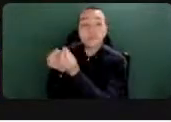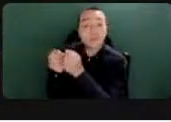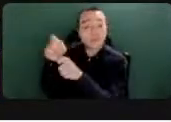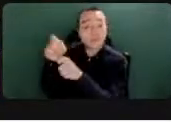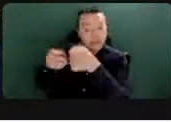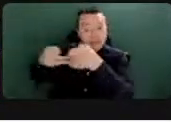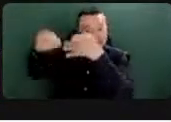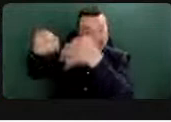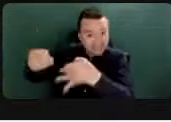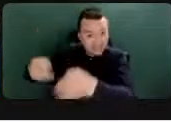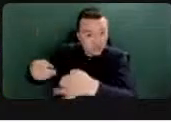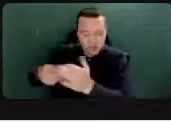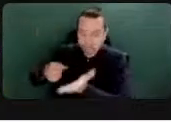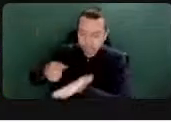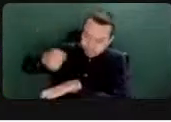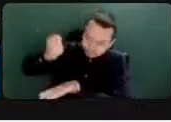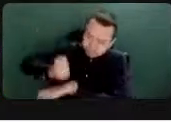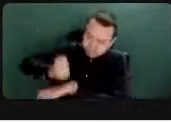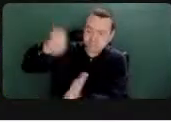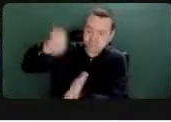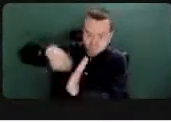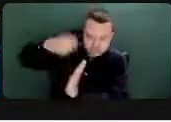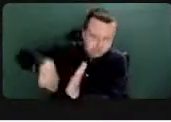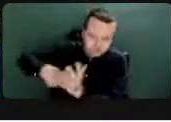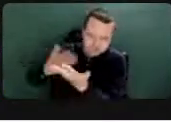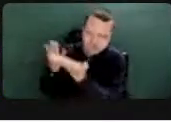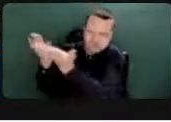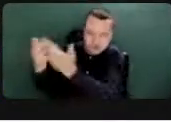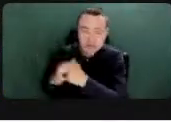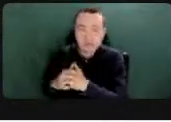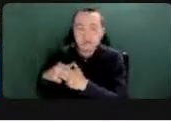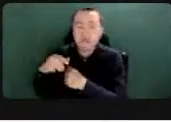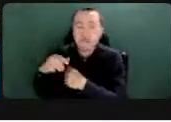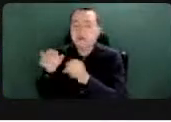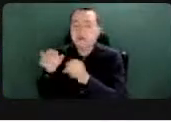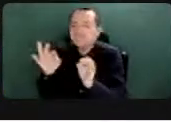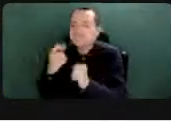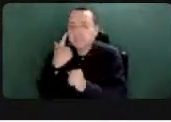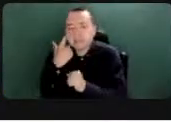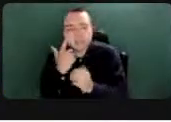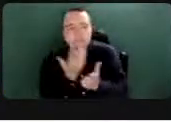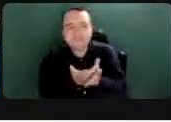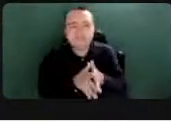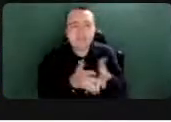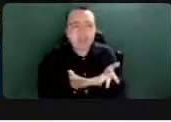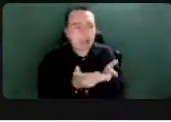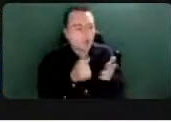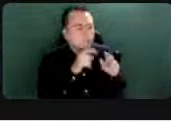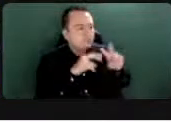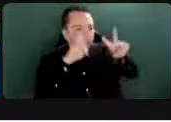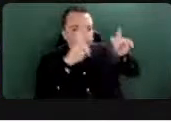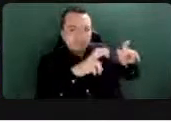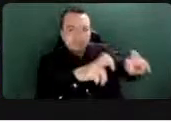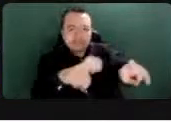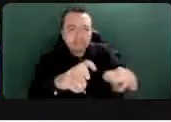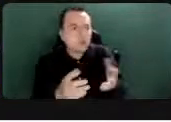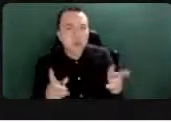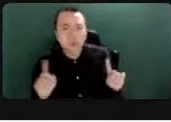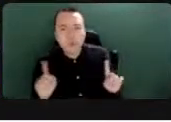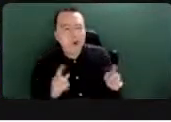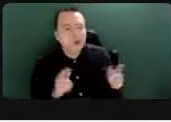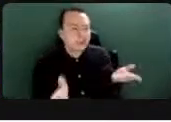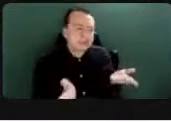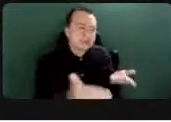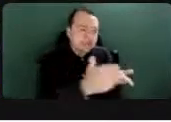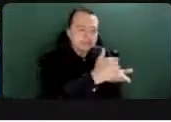the challenge of individual independent studies that need to be brought together in systematic reviews. But those reviews themselves are